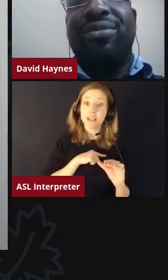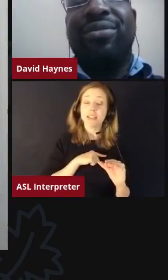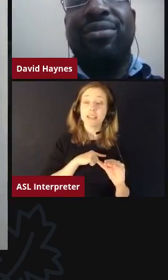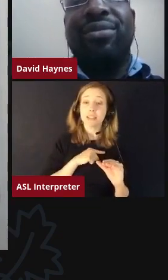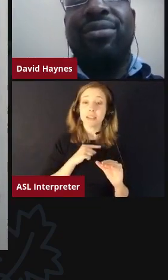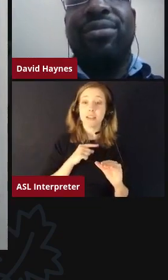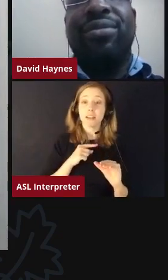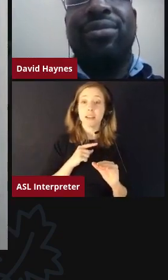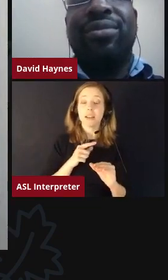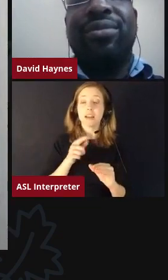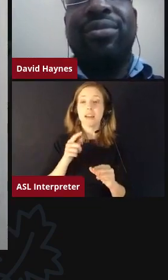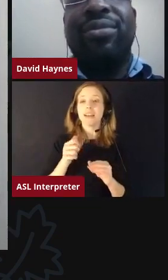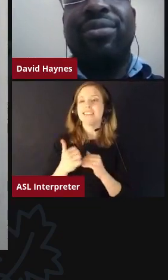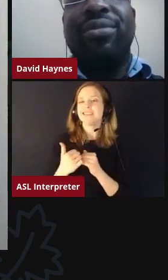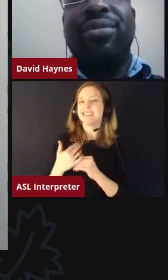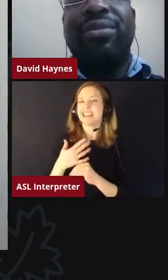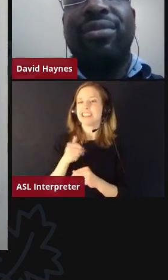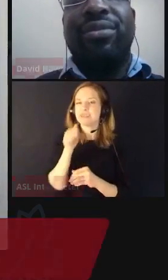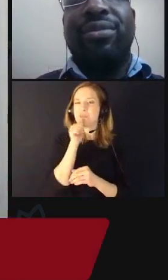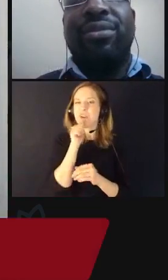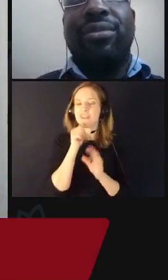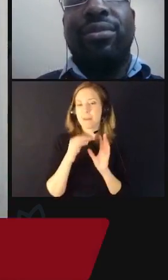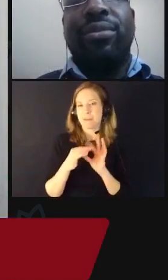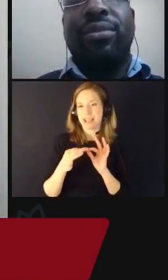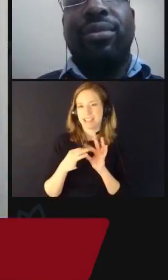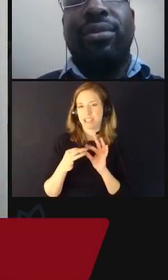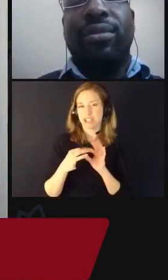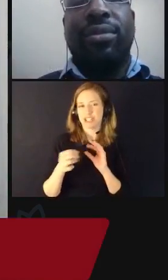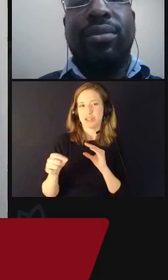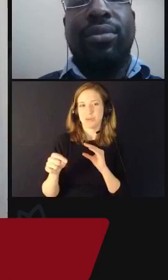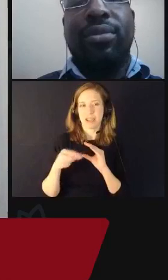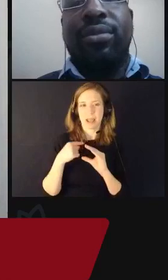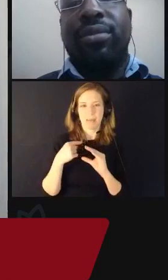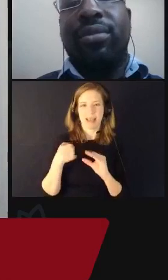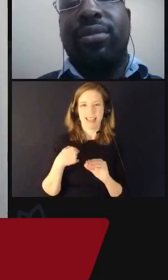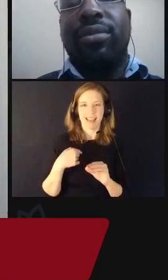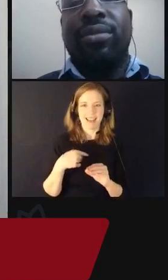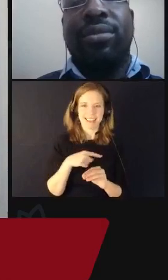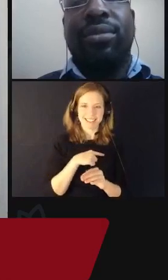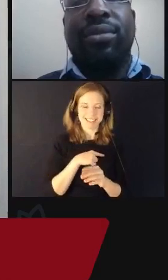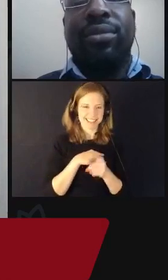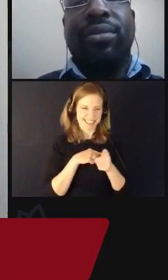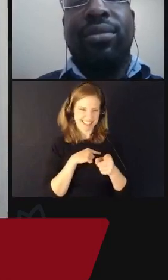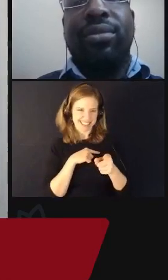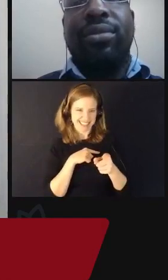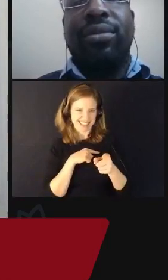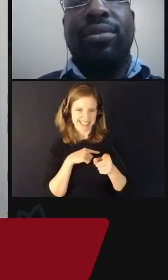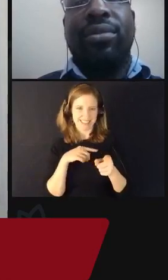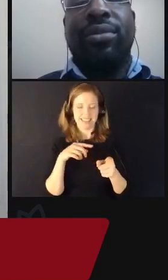can send us a private message. And you can also email us at